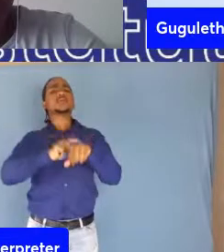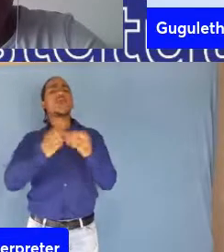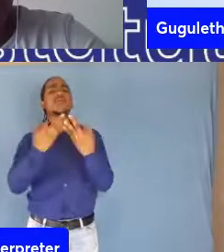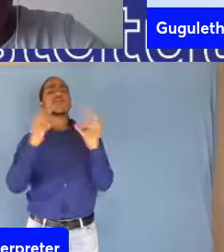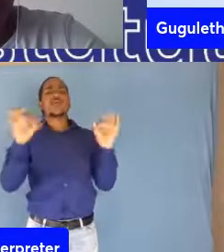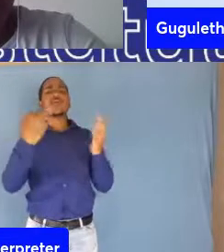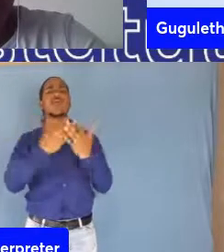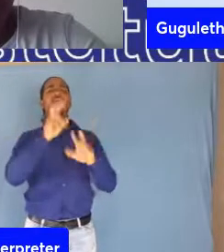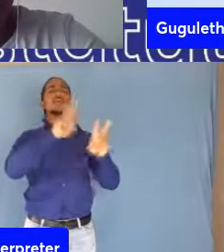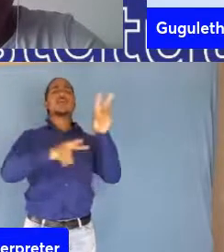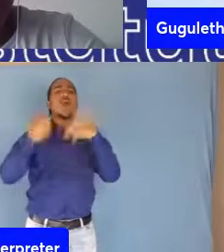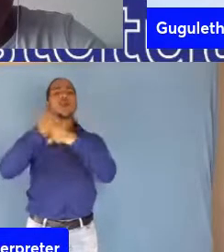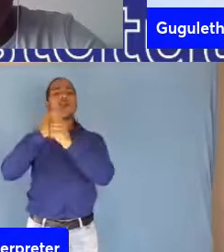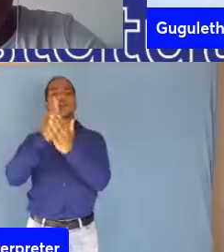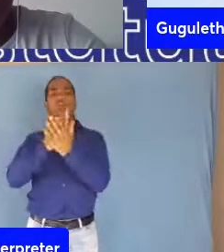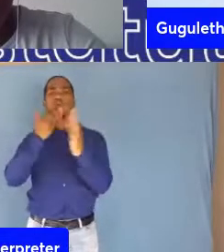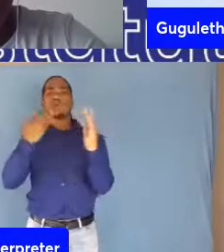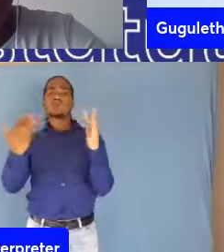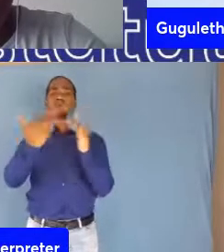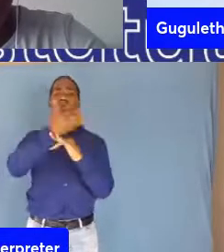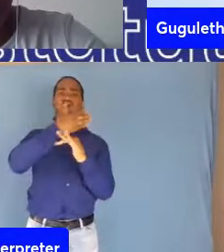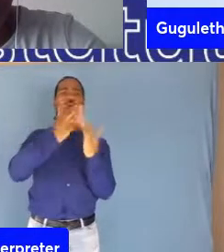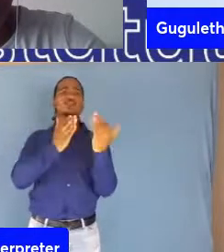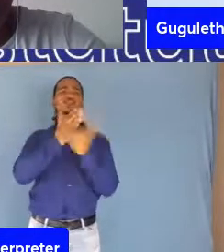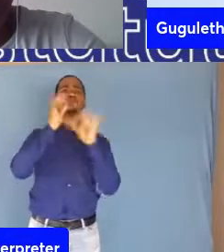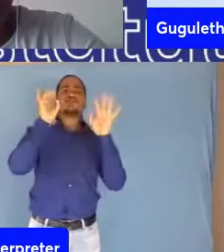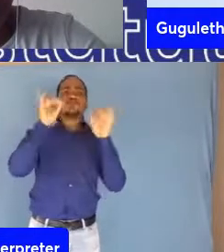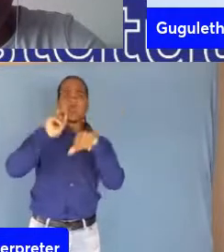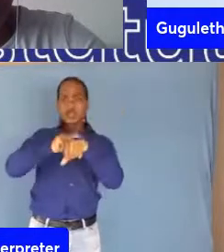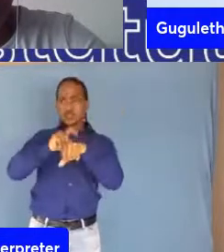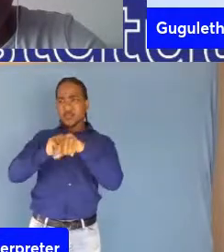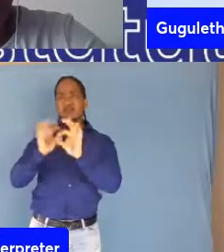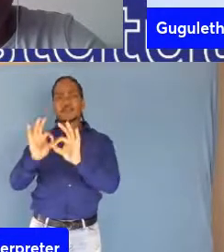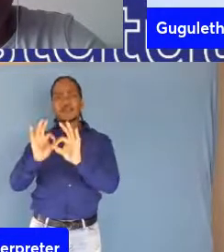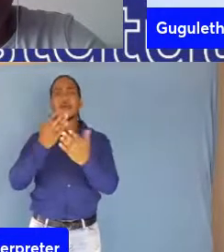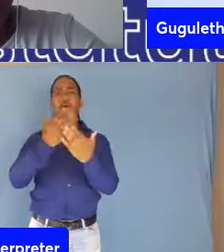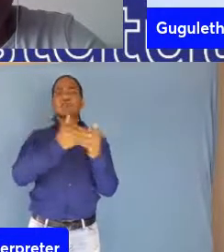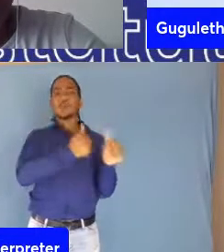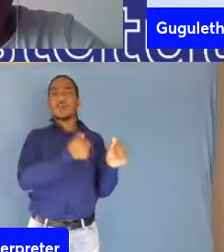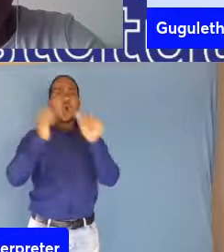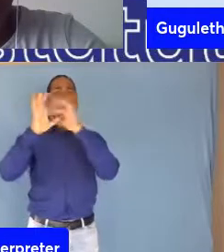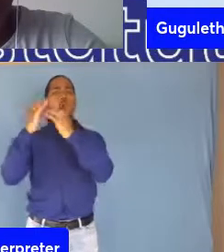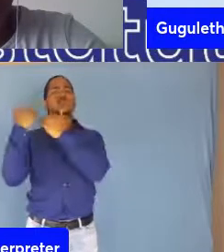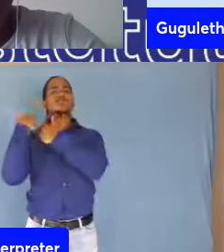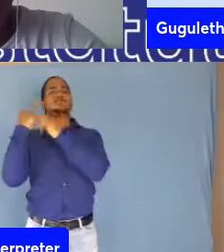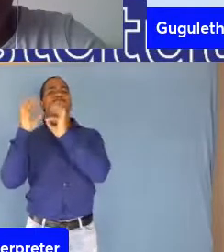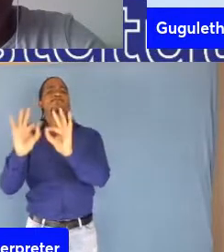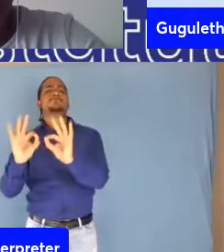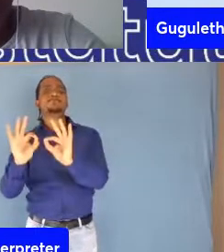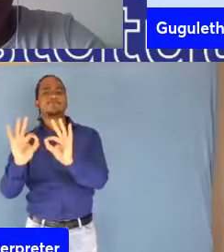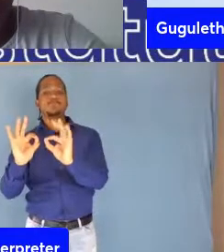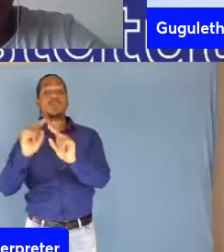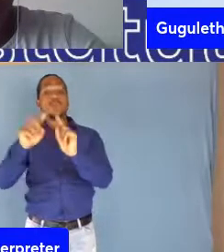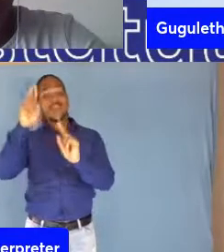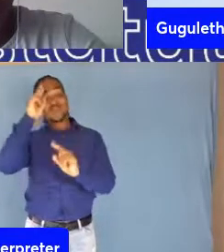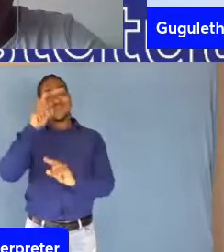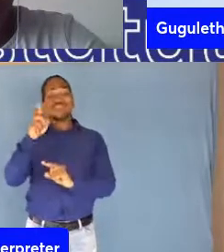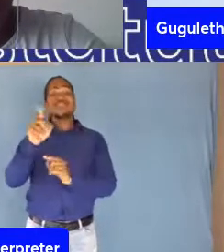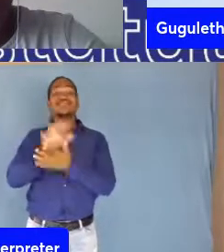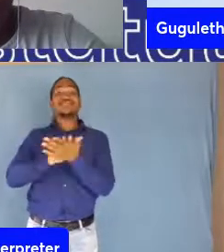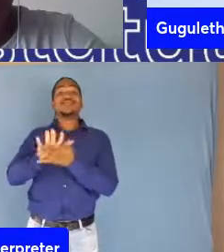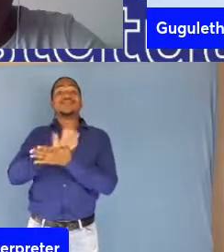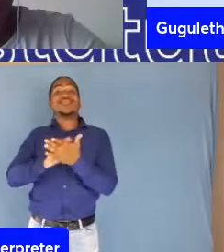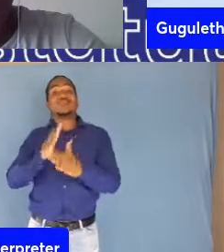that whoever comes from the shipping or from the tavern at least goes home safe. But I mean, this is dirty work.